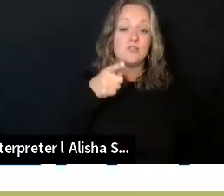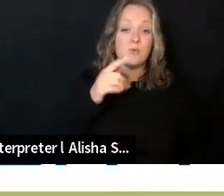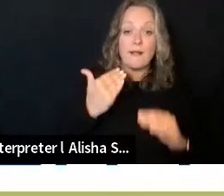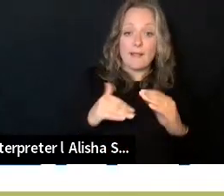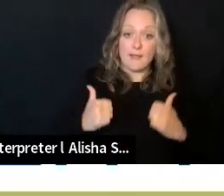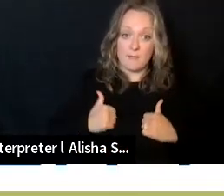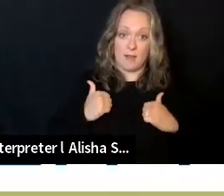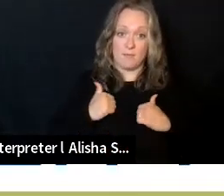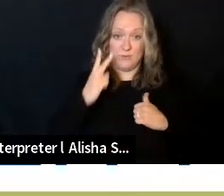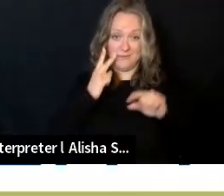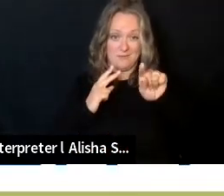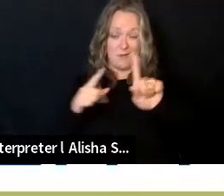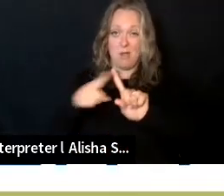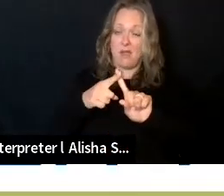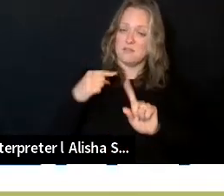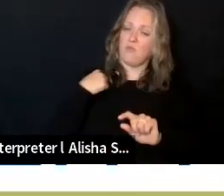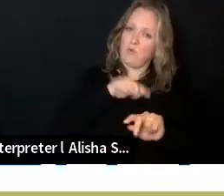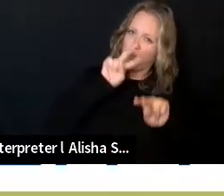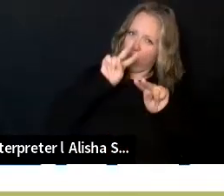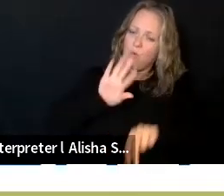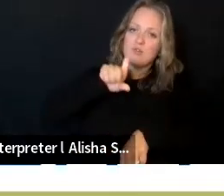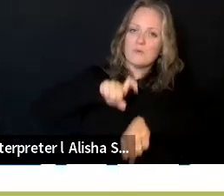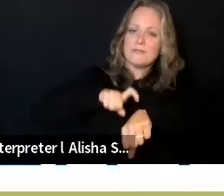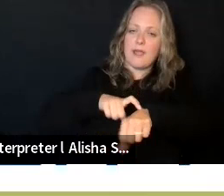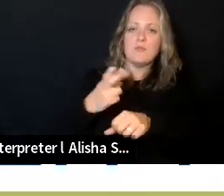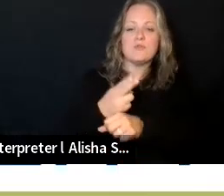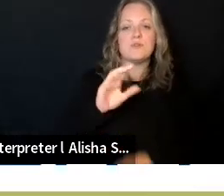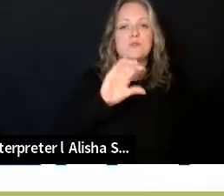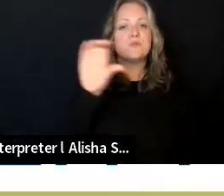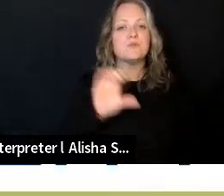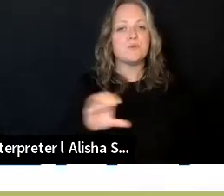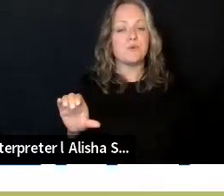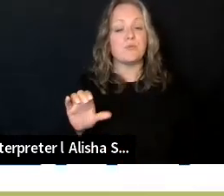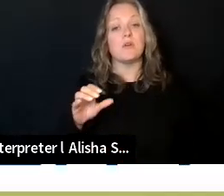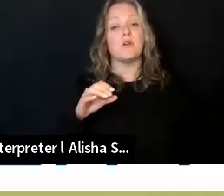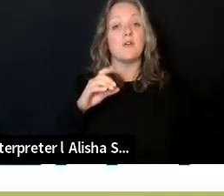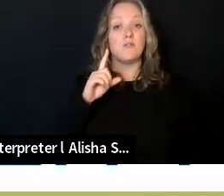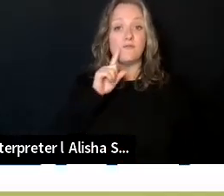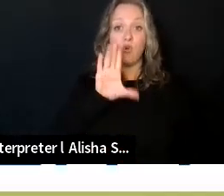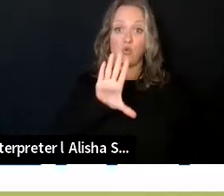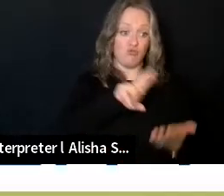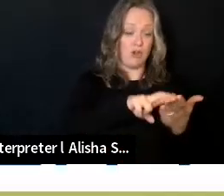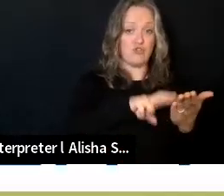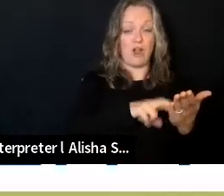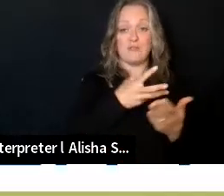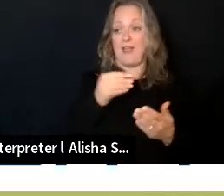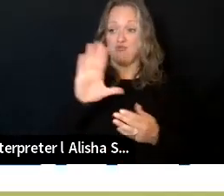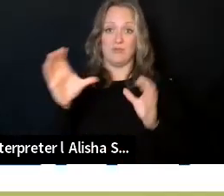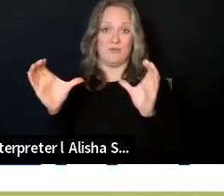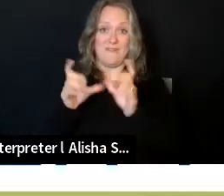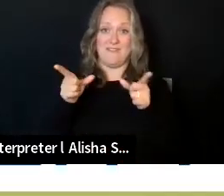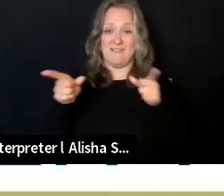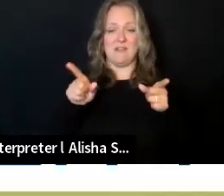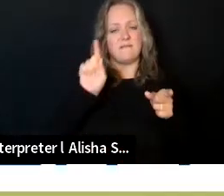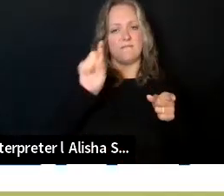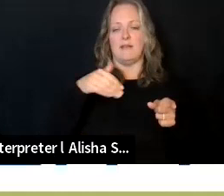Zoom. You must use the same email address to participate in this session as the one you used to